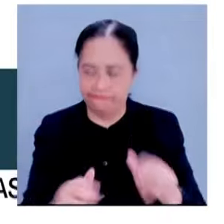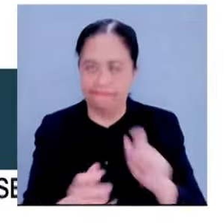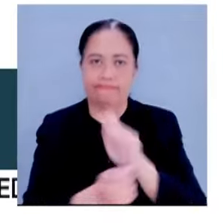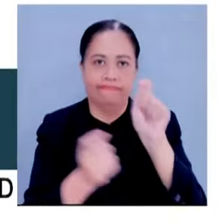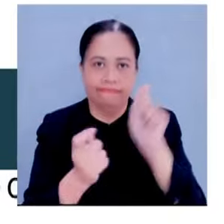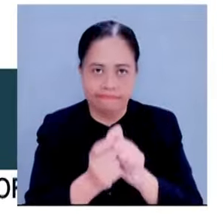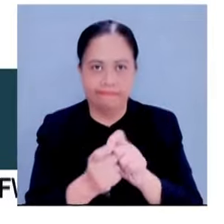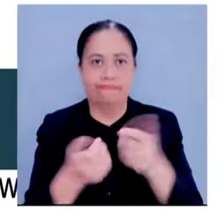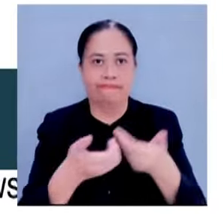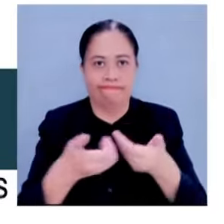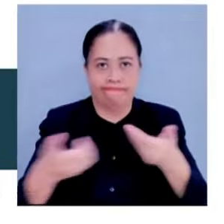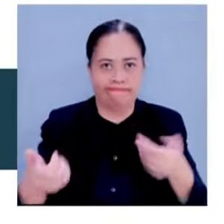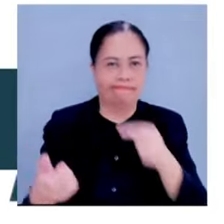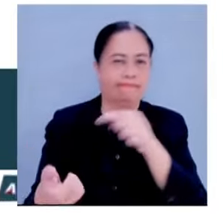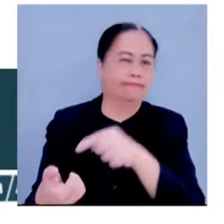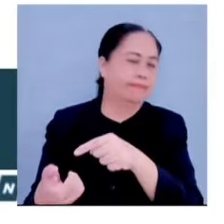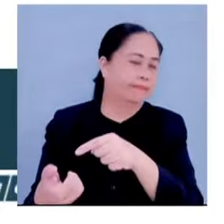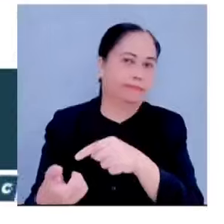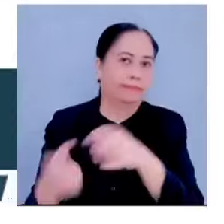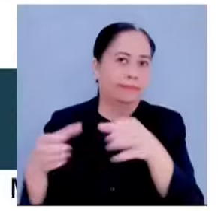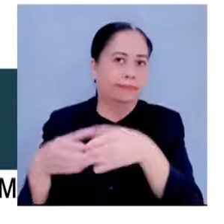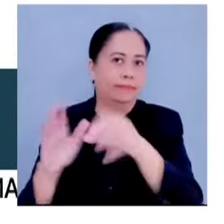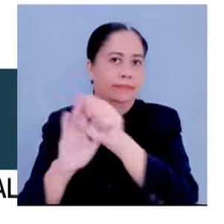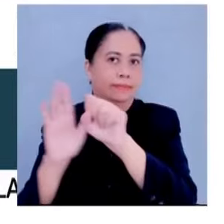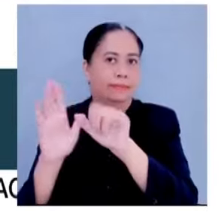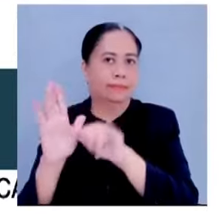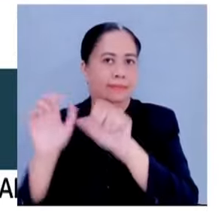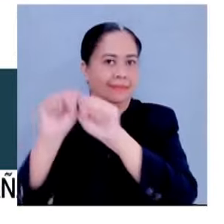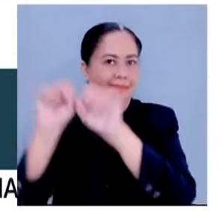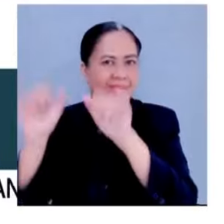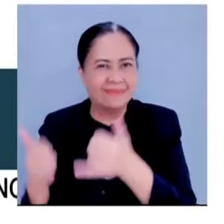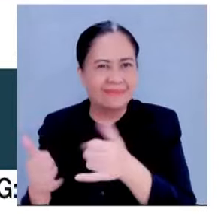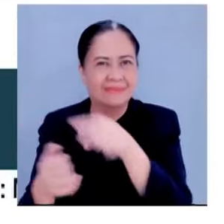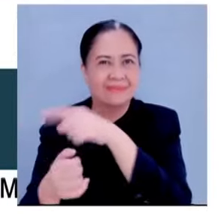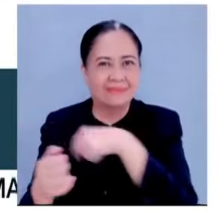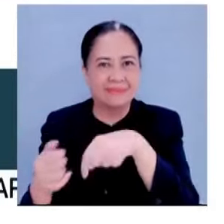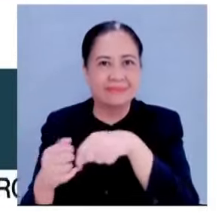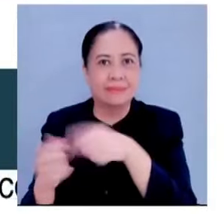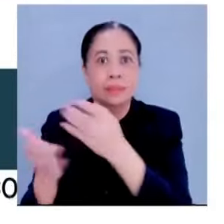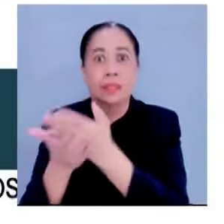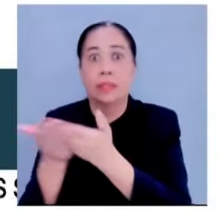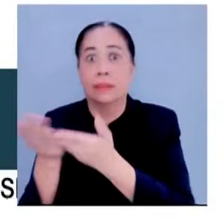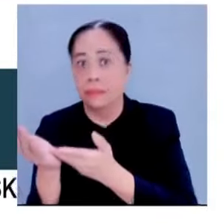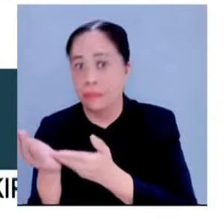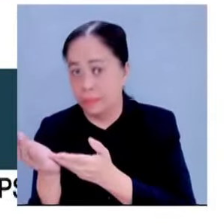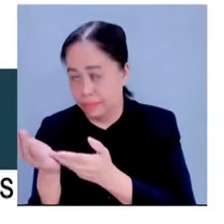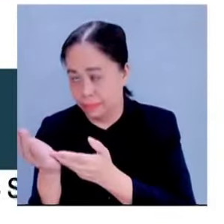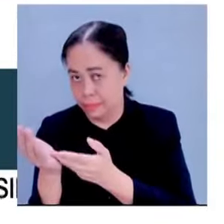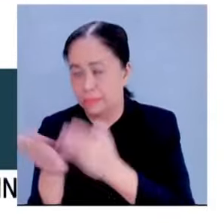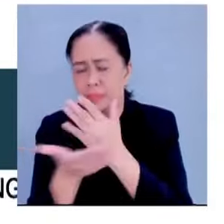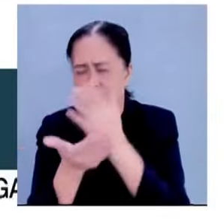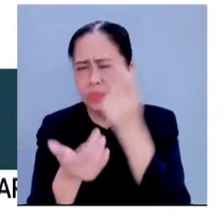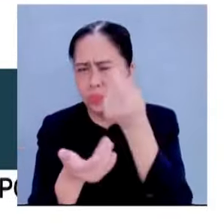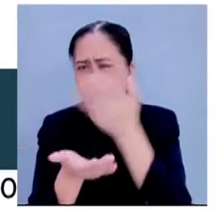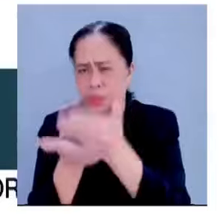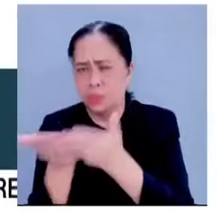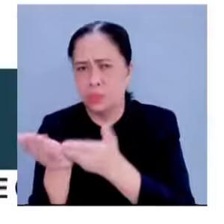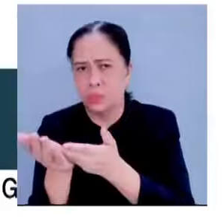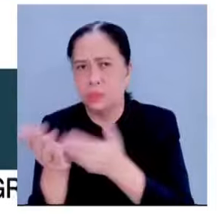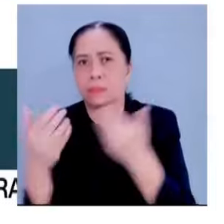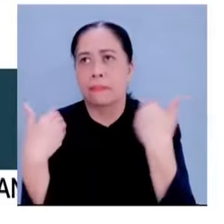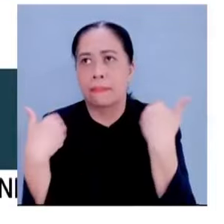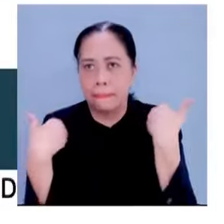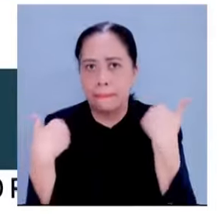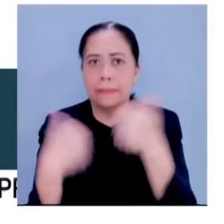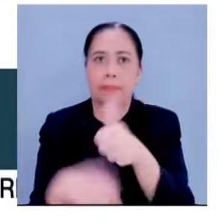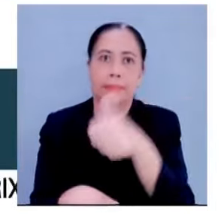ails the partyless system now. You know, that because some, it's just some, it's, there are